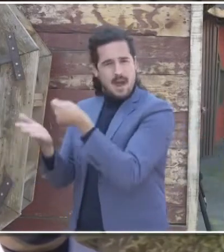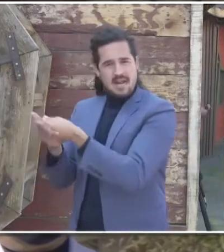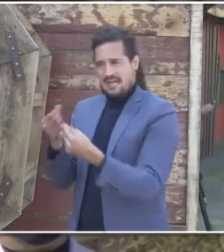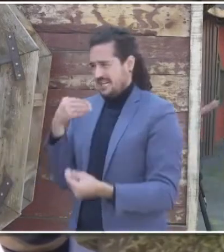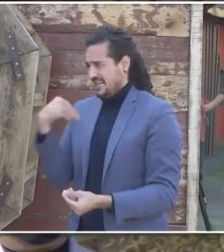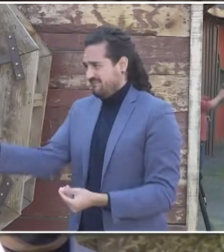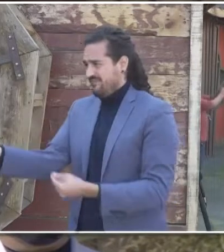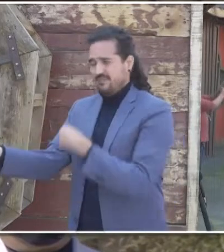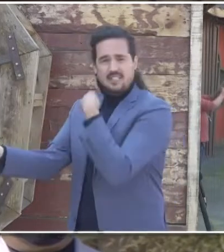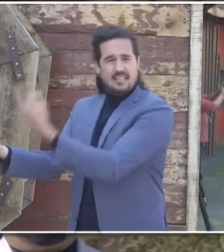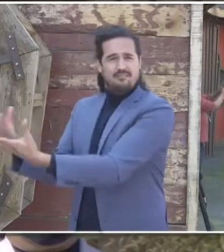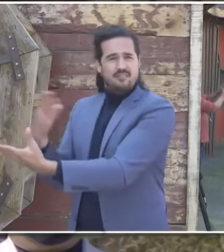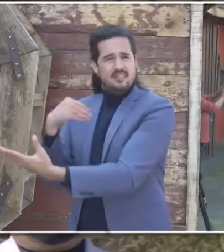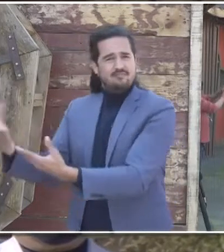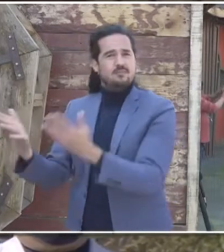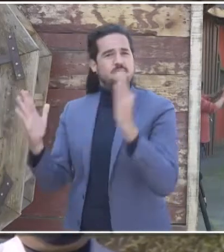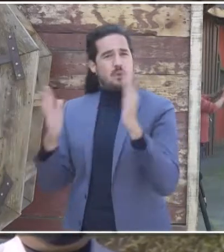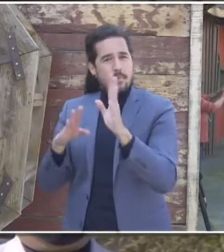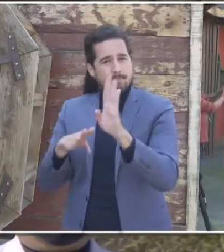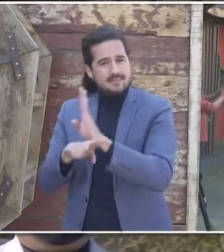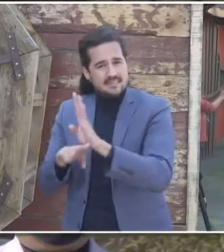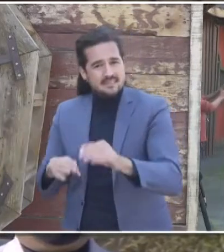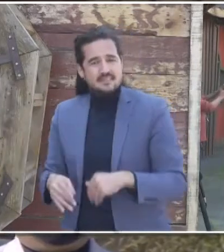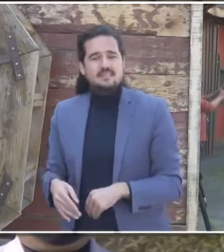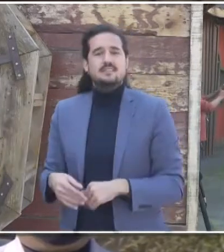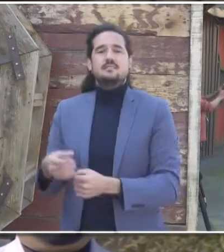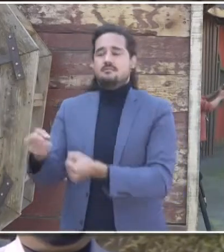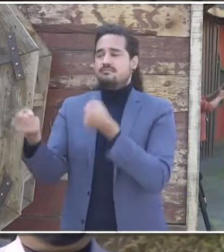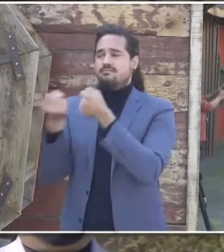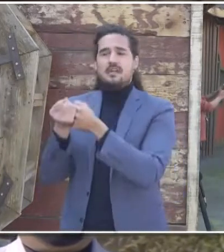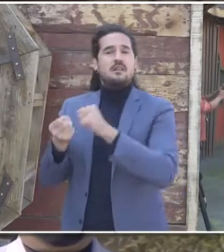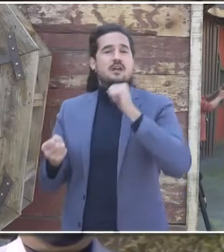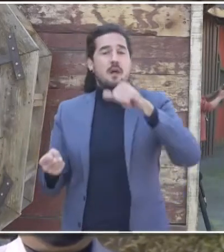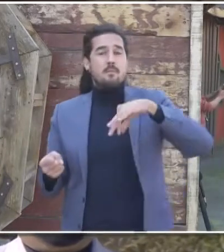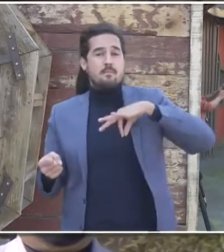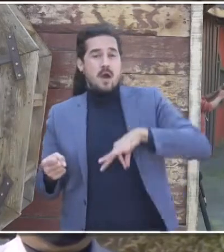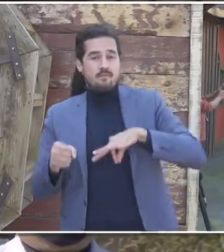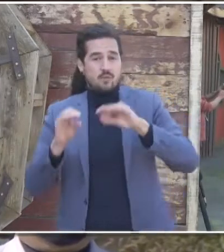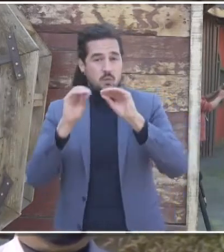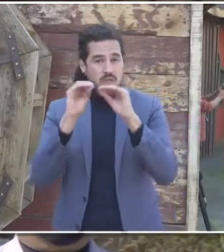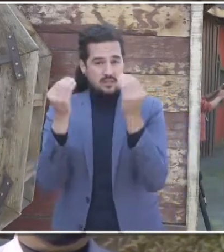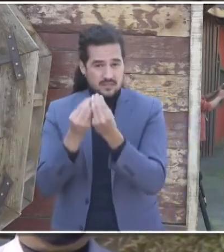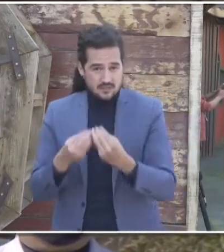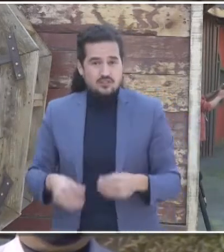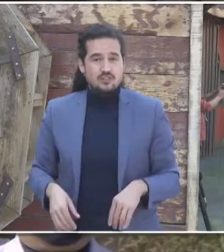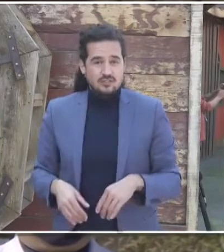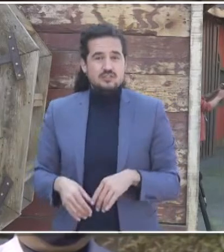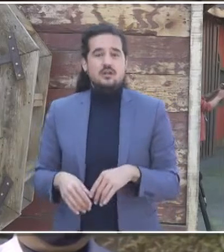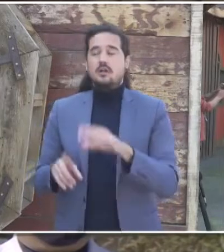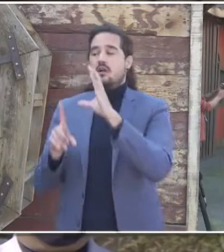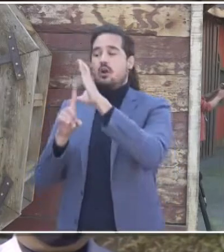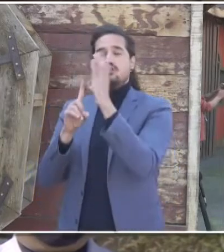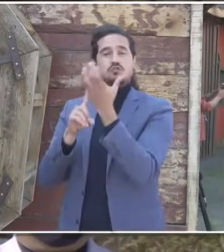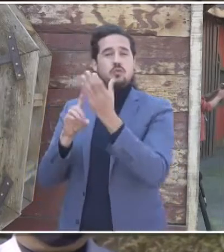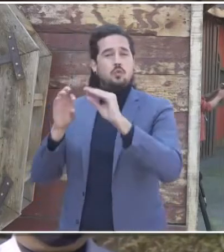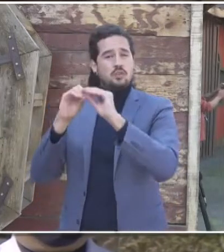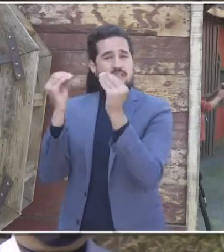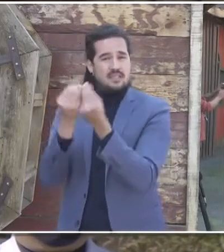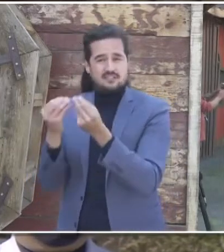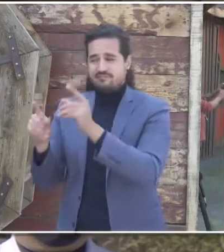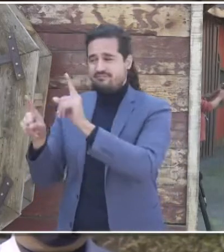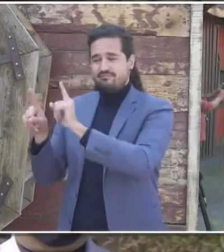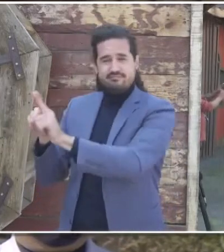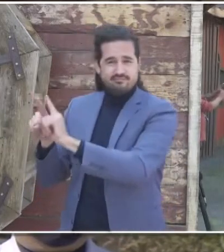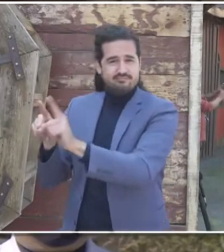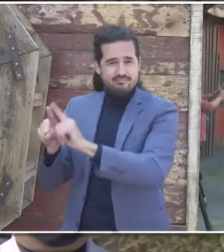also provide support for nonprofits and cultural institutions here in the state. So a lot of activity, working with the legislature, a